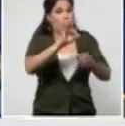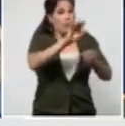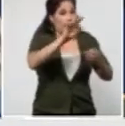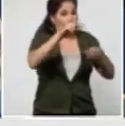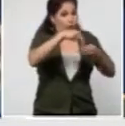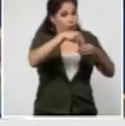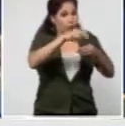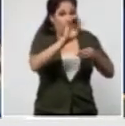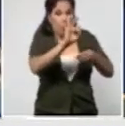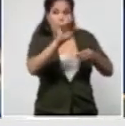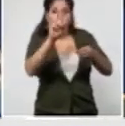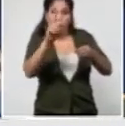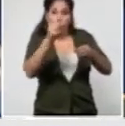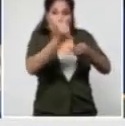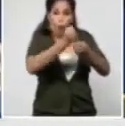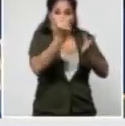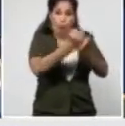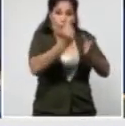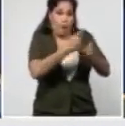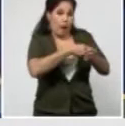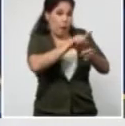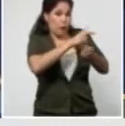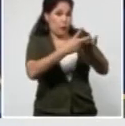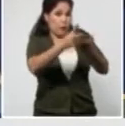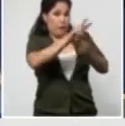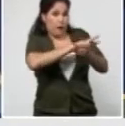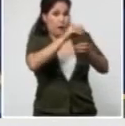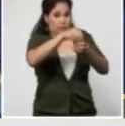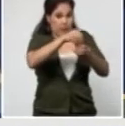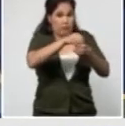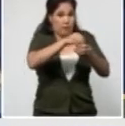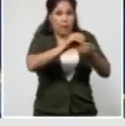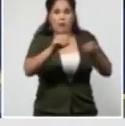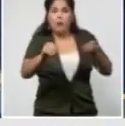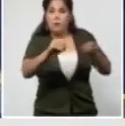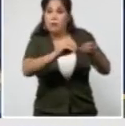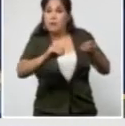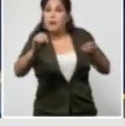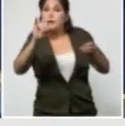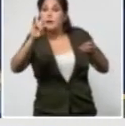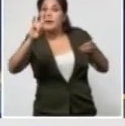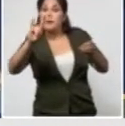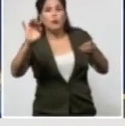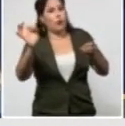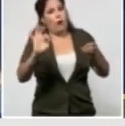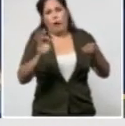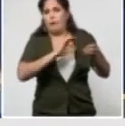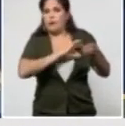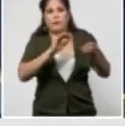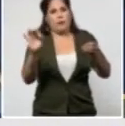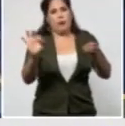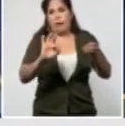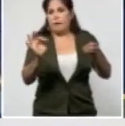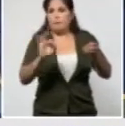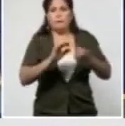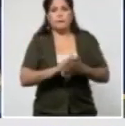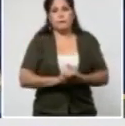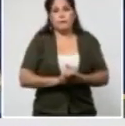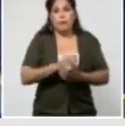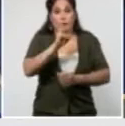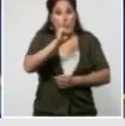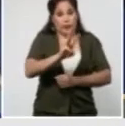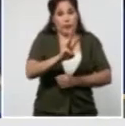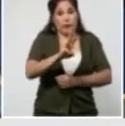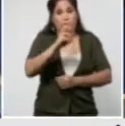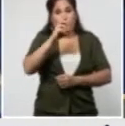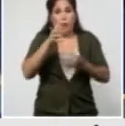69.5%. 57 of the 82 cases confirmed in the last 15 days were asymptomatic at the moment